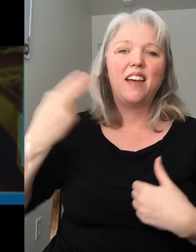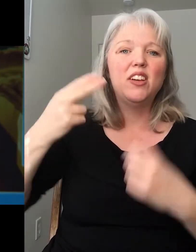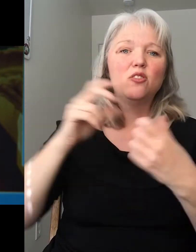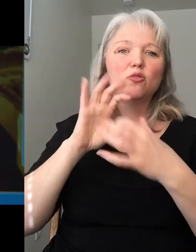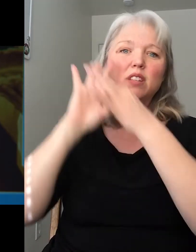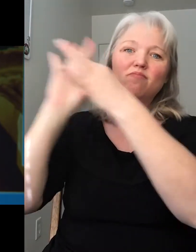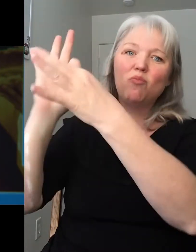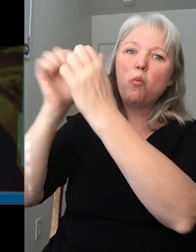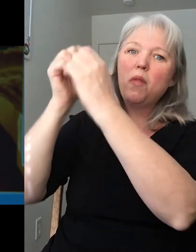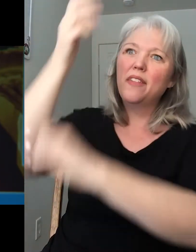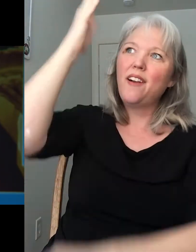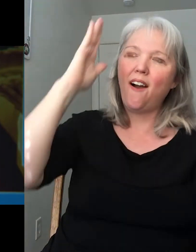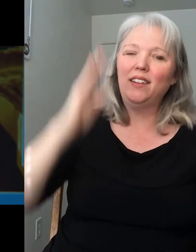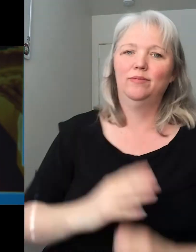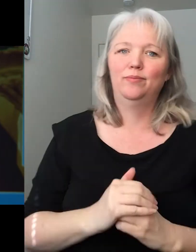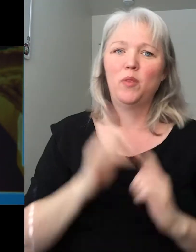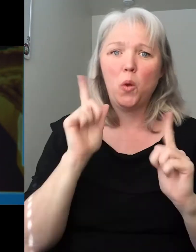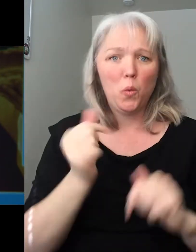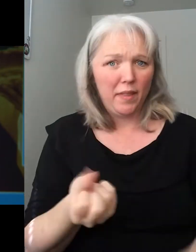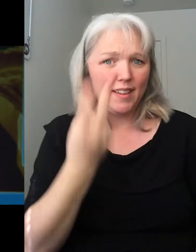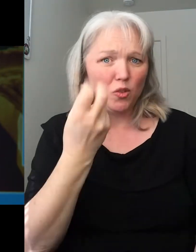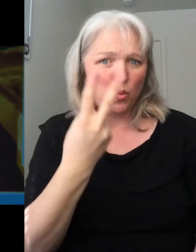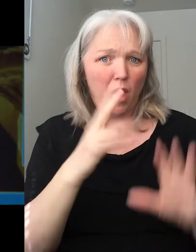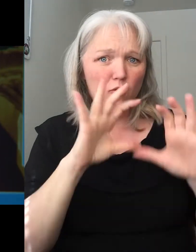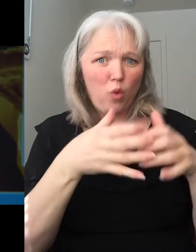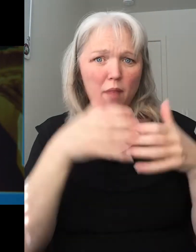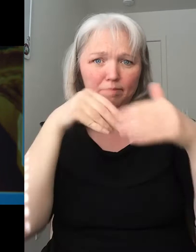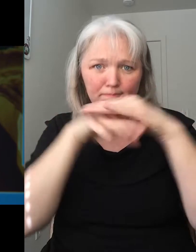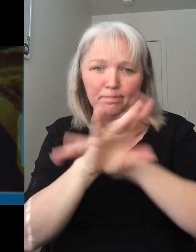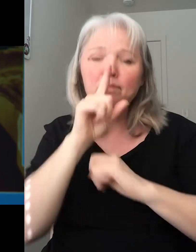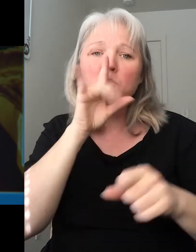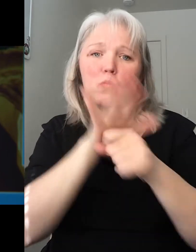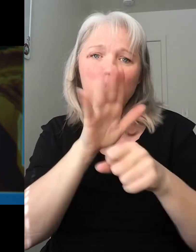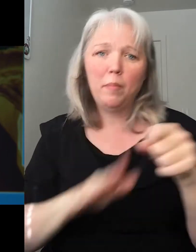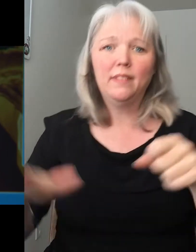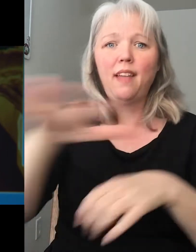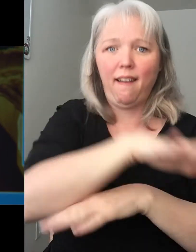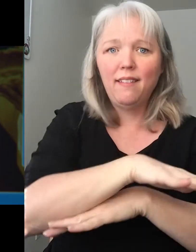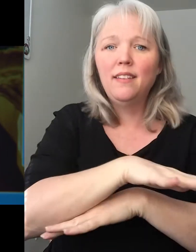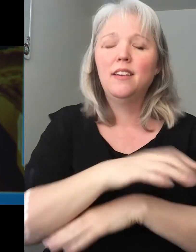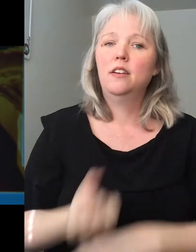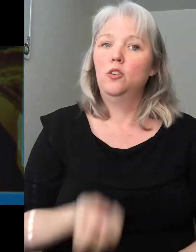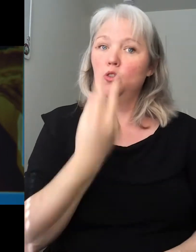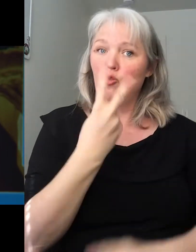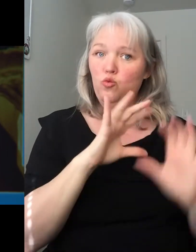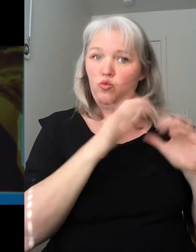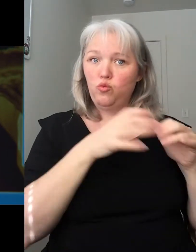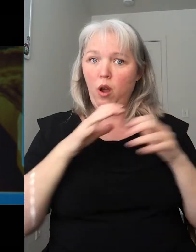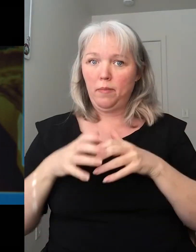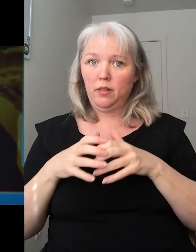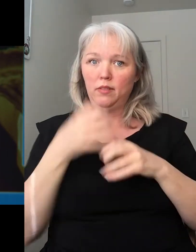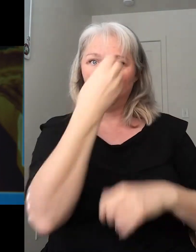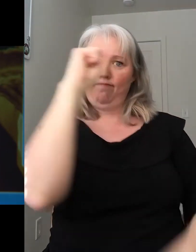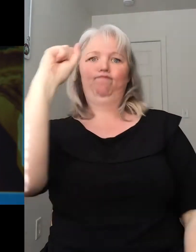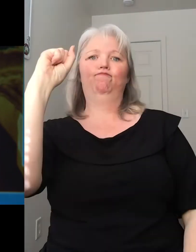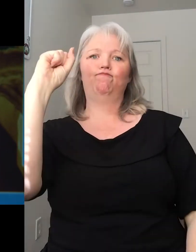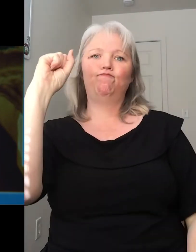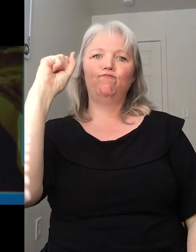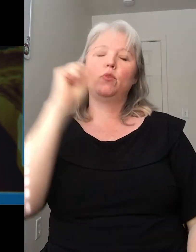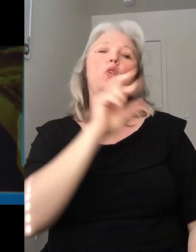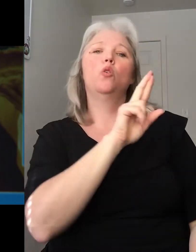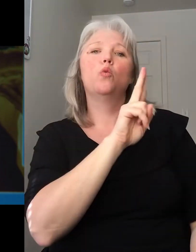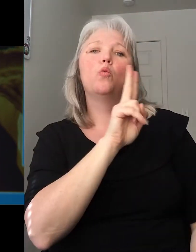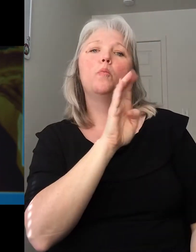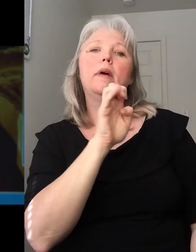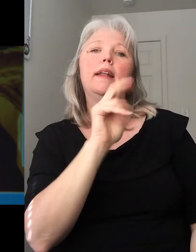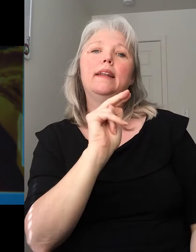God. When the 12 tribes were coming into the promised land, there were two tribes who balked,